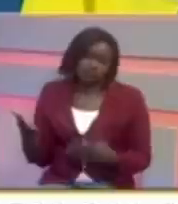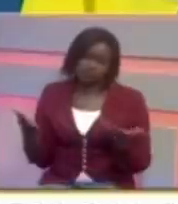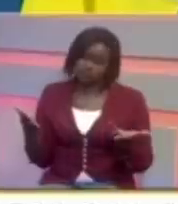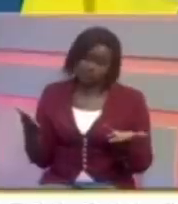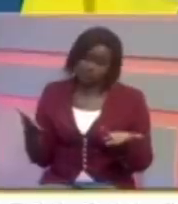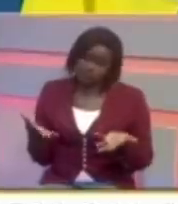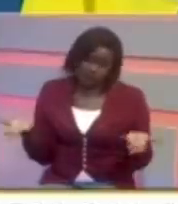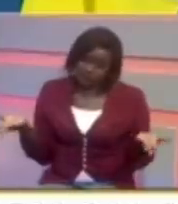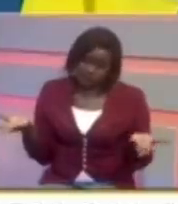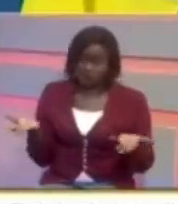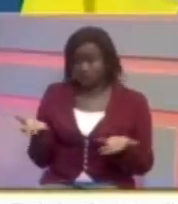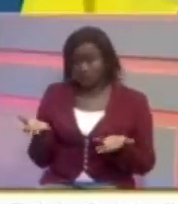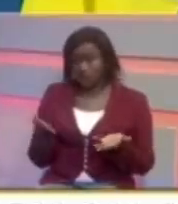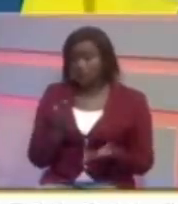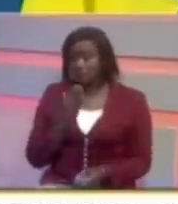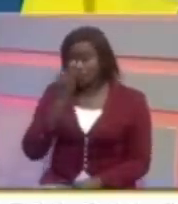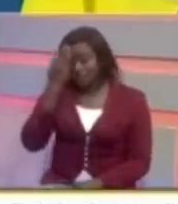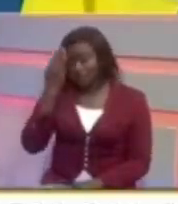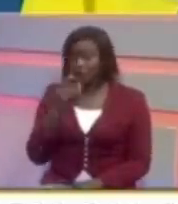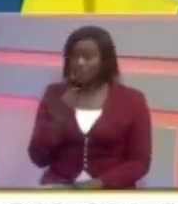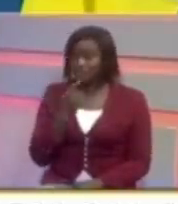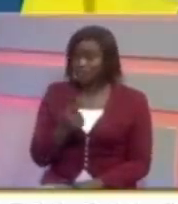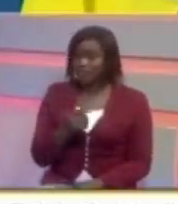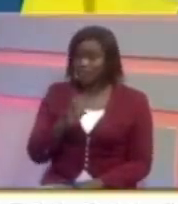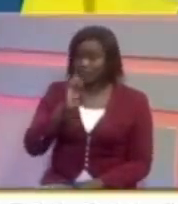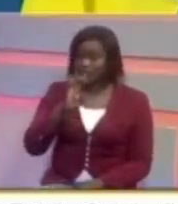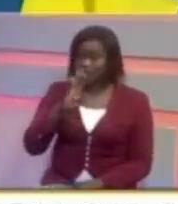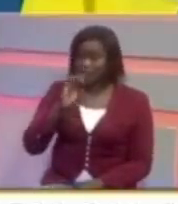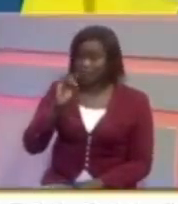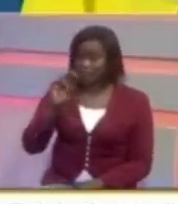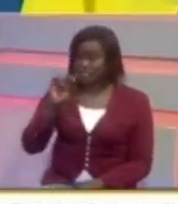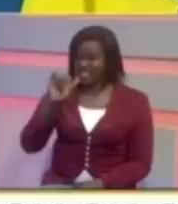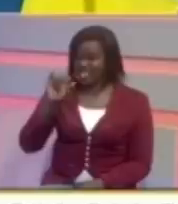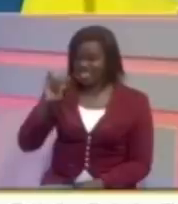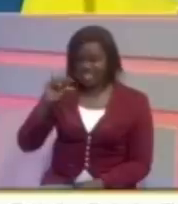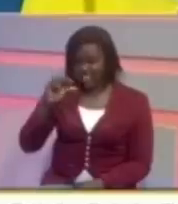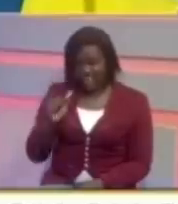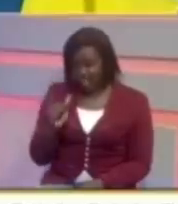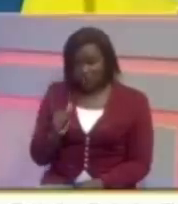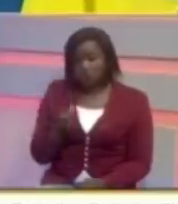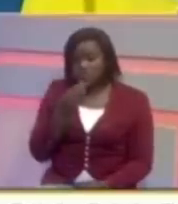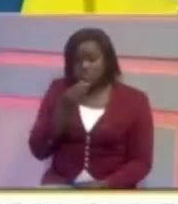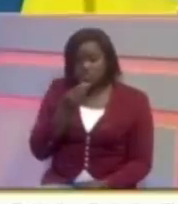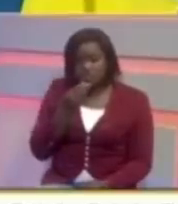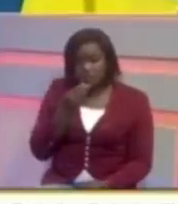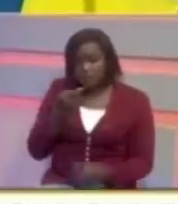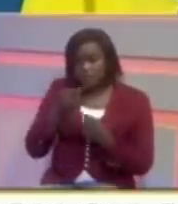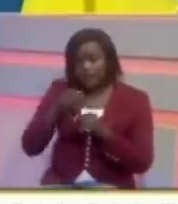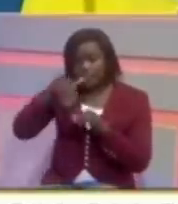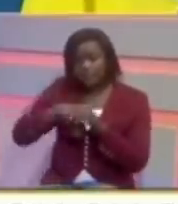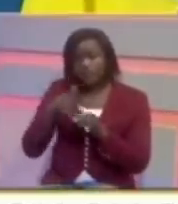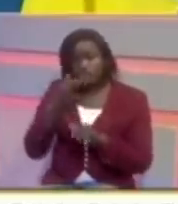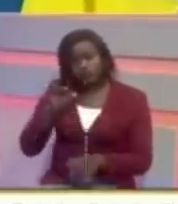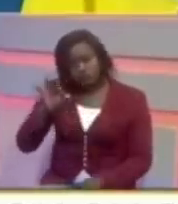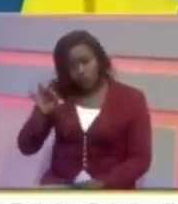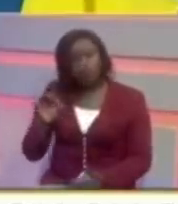well, the Banyankole call it a vinegar, when you eat food without salt, but you buy the salt